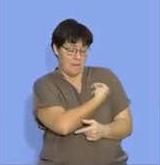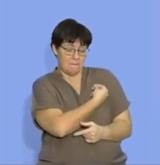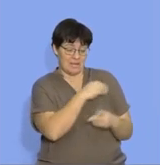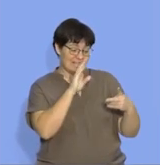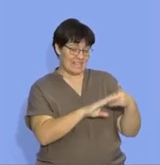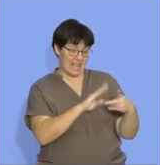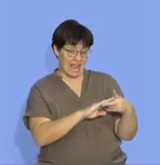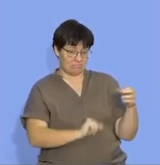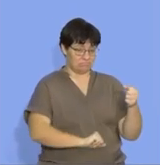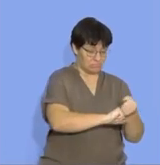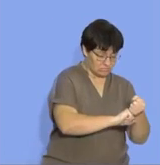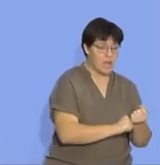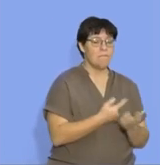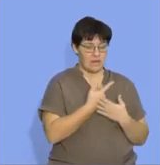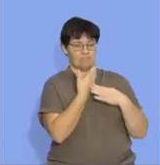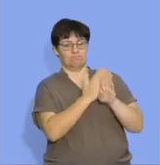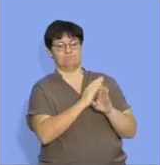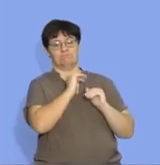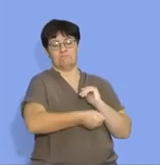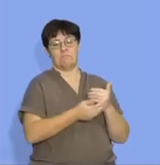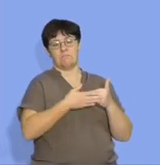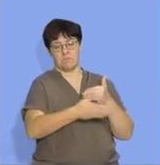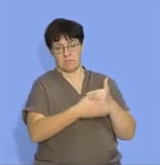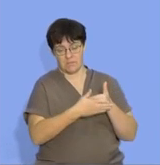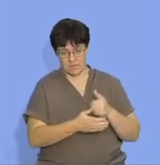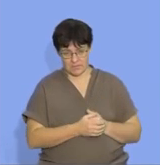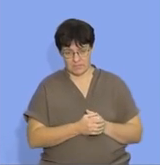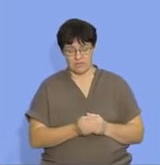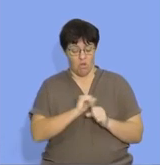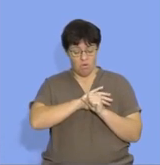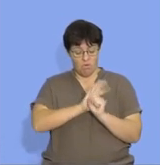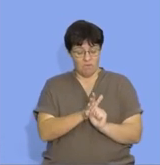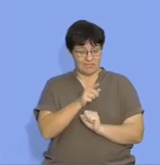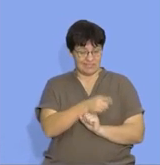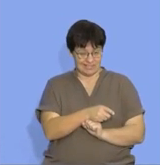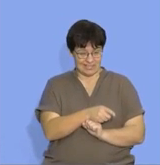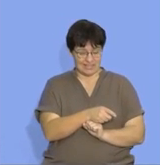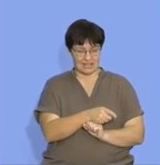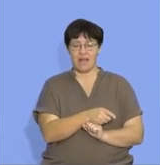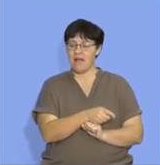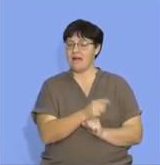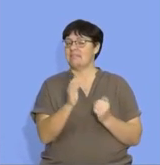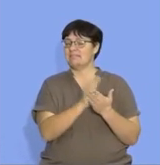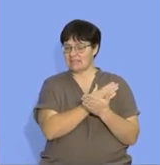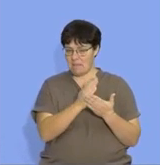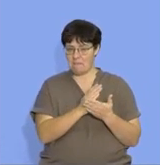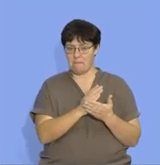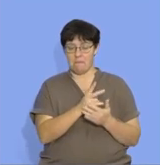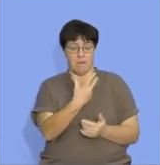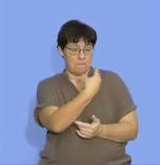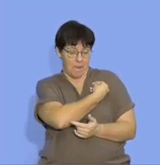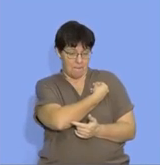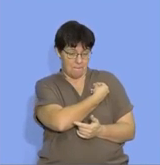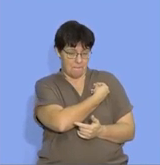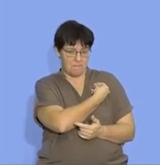it just helps with the protection. Guys, when we talk about the COVID vaccine, some of them need boosters, right? The first